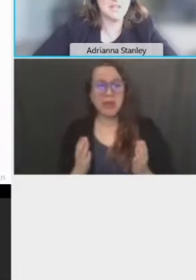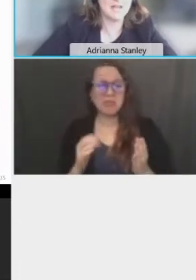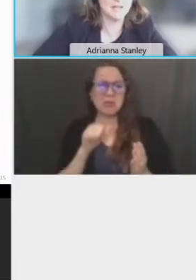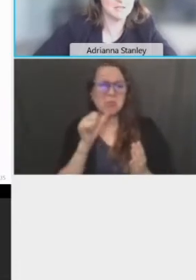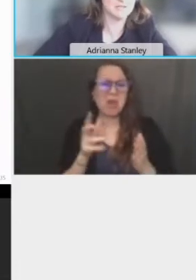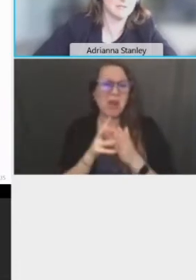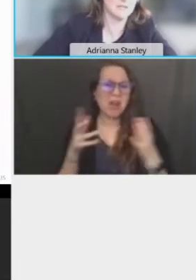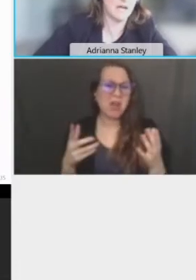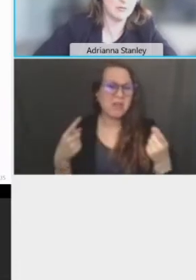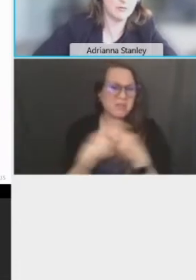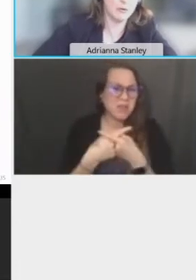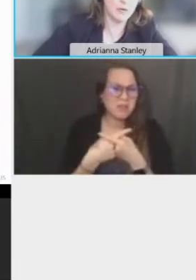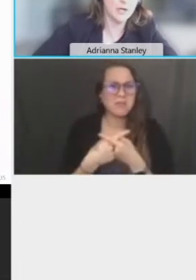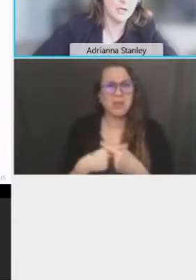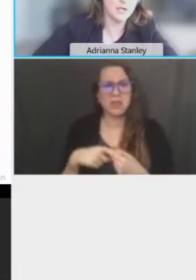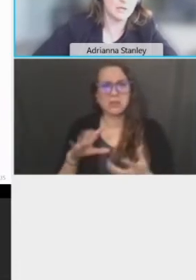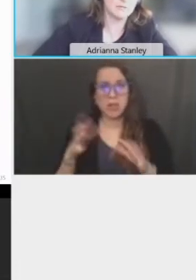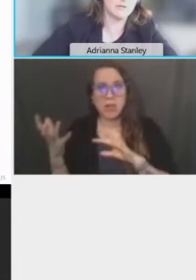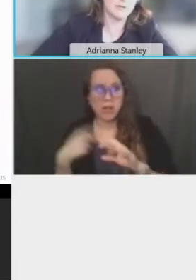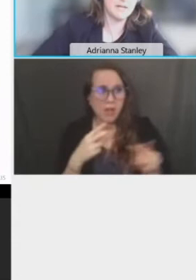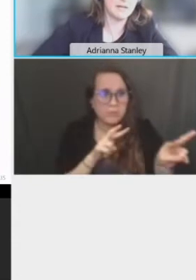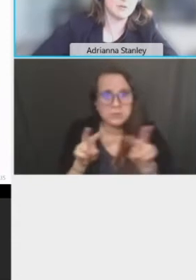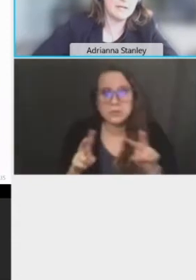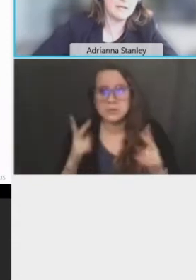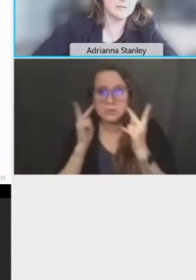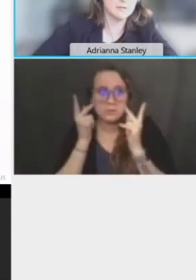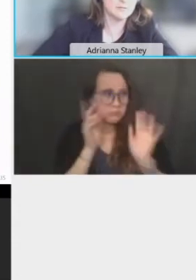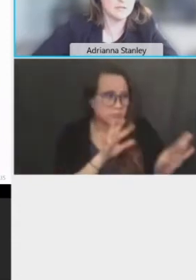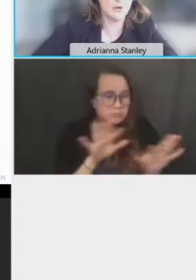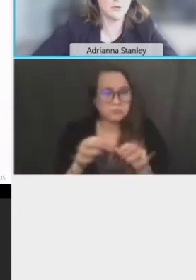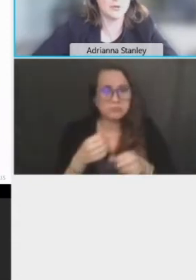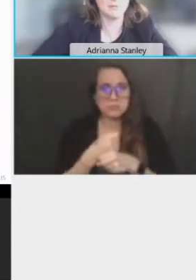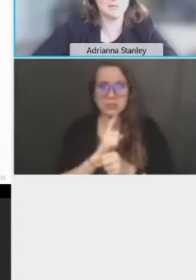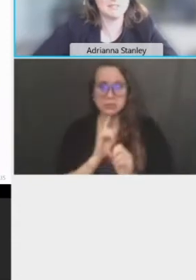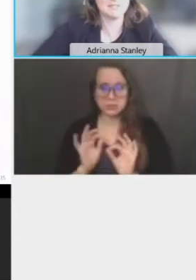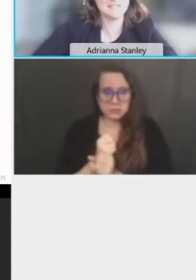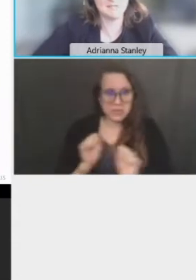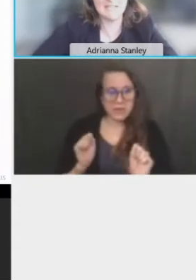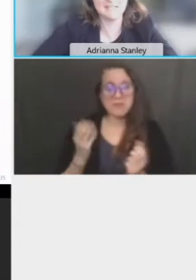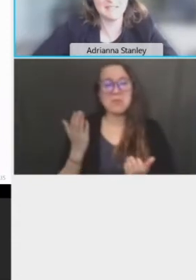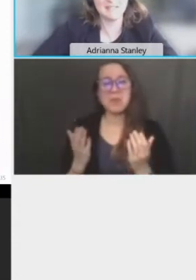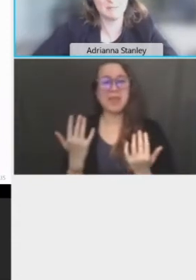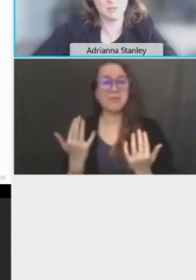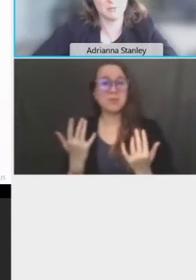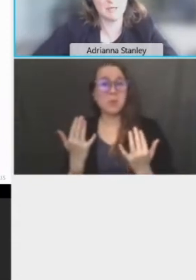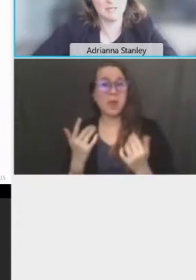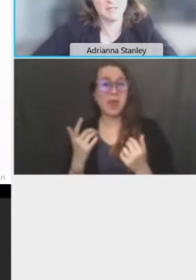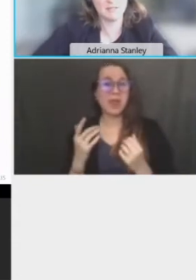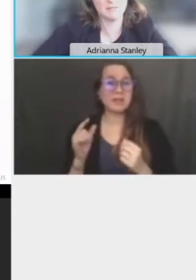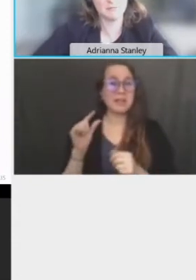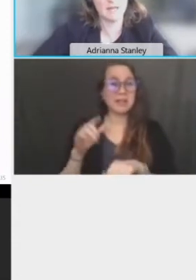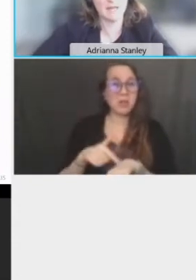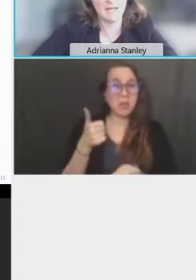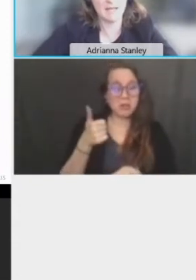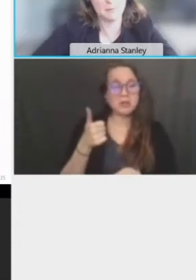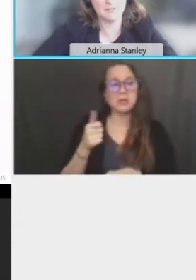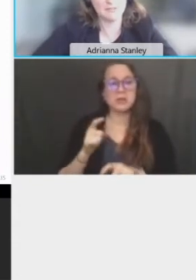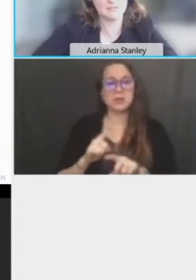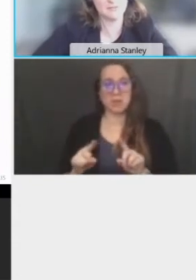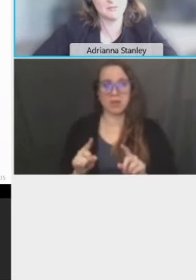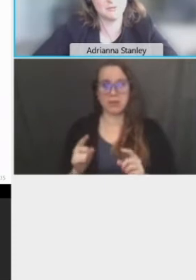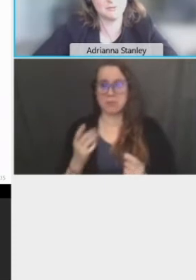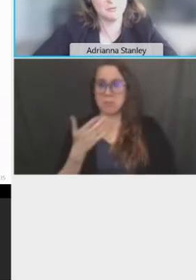and as much chaos to look out for. So they might have to wait a little bit longer, but it's less of a guessing game when you're waiting for that